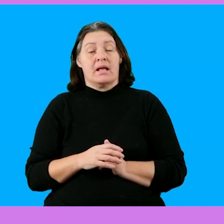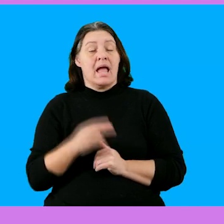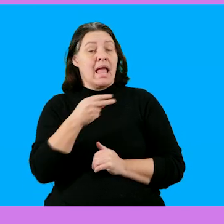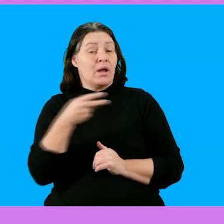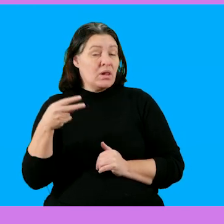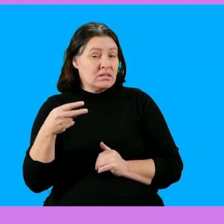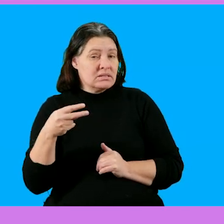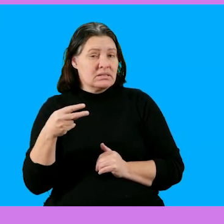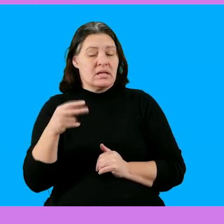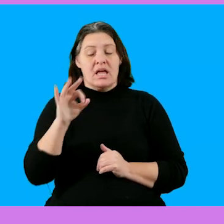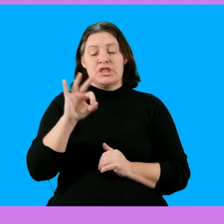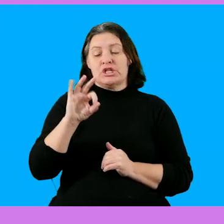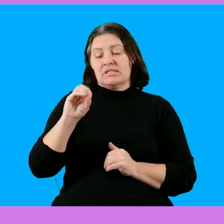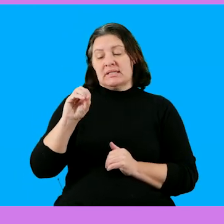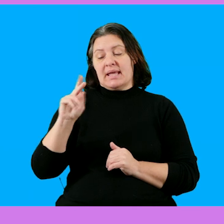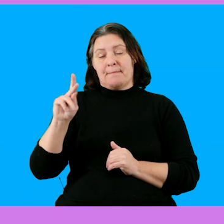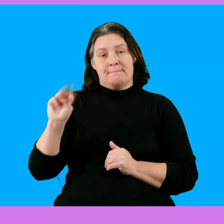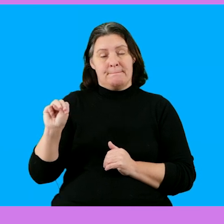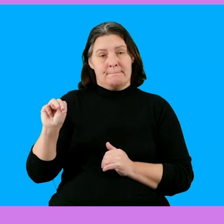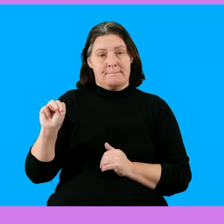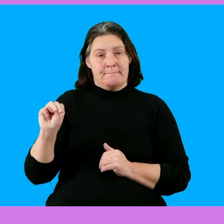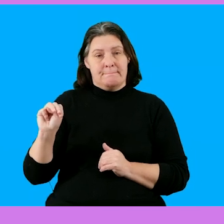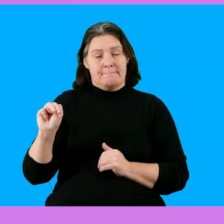is equals to 30 kilometers